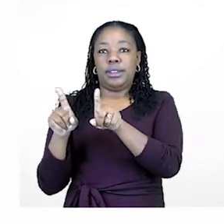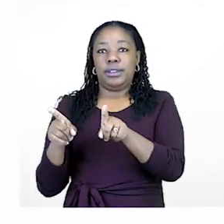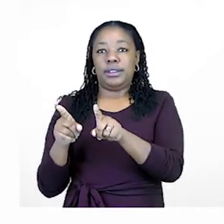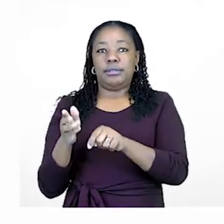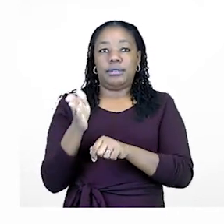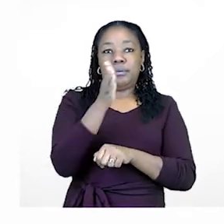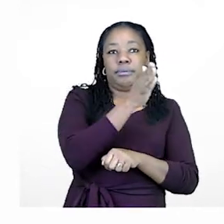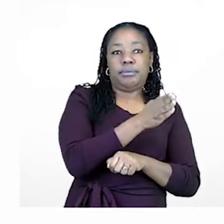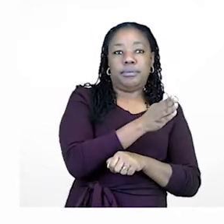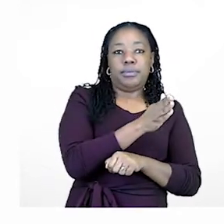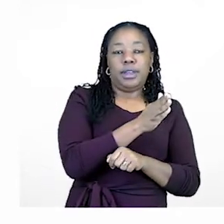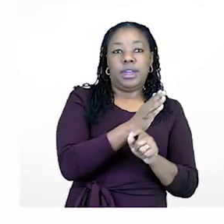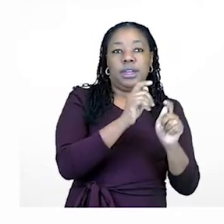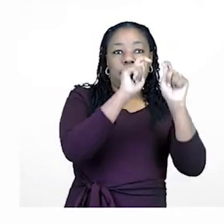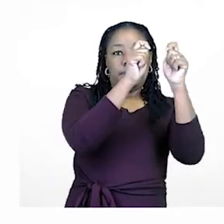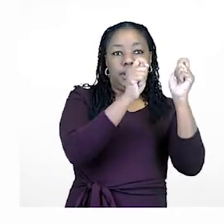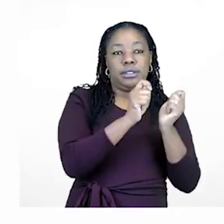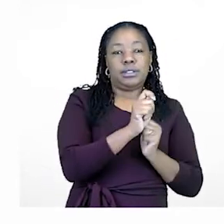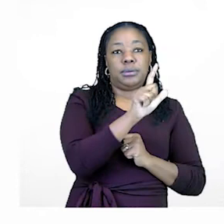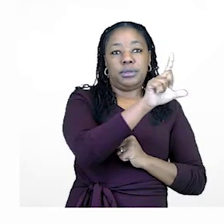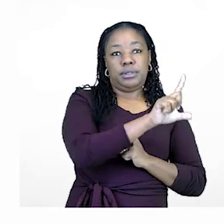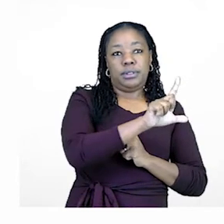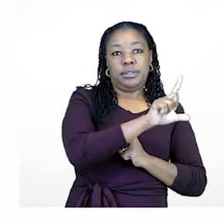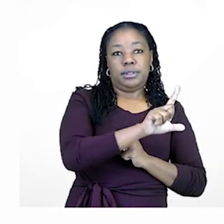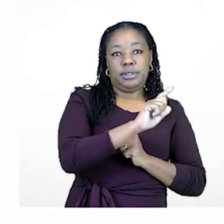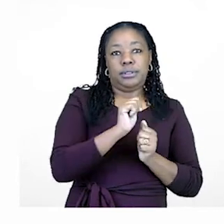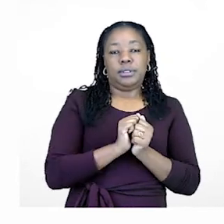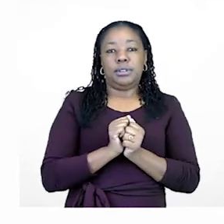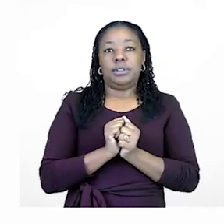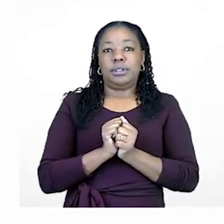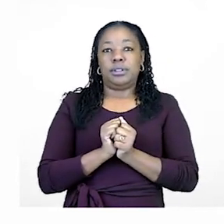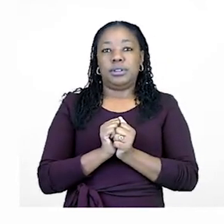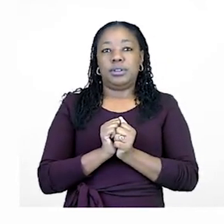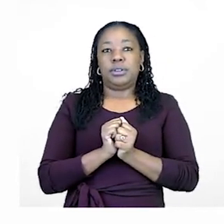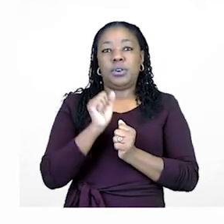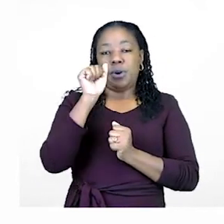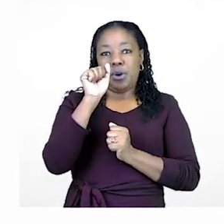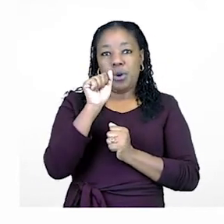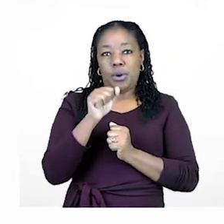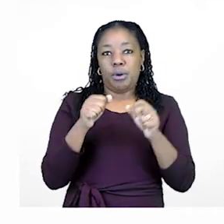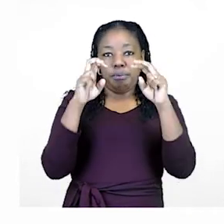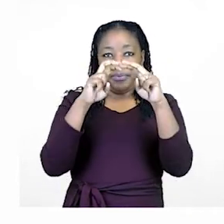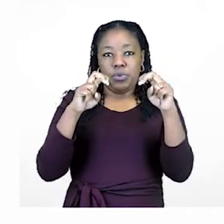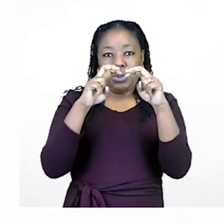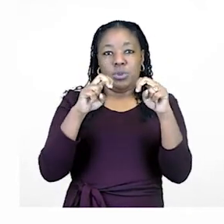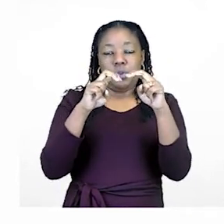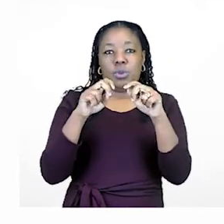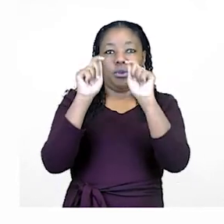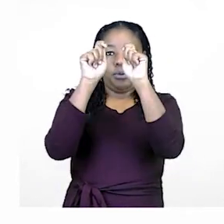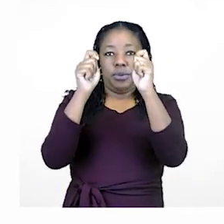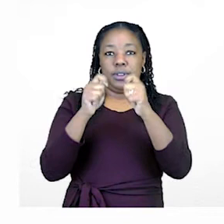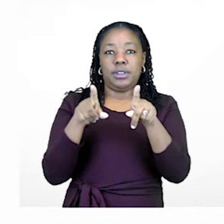left-hand side. It is your job to make sure that you find the shape that is on the left-hand side